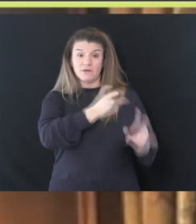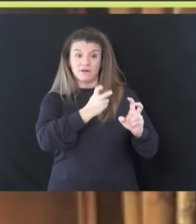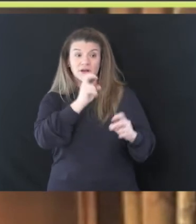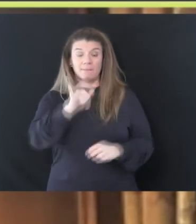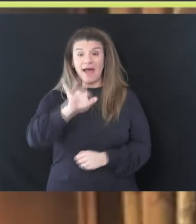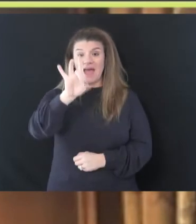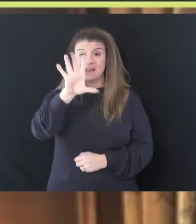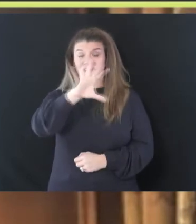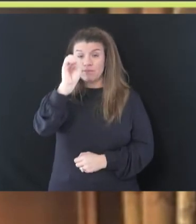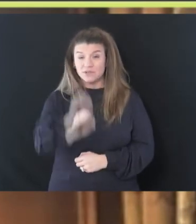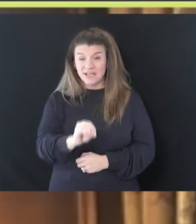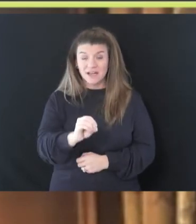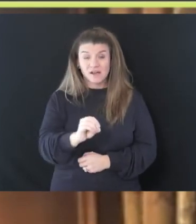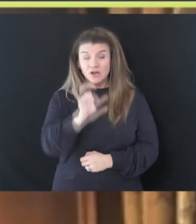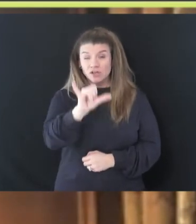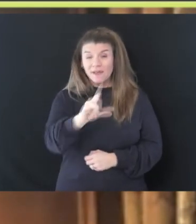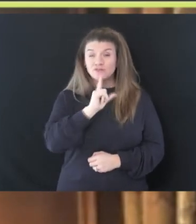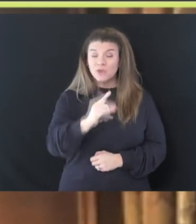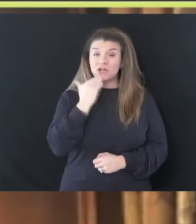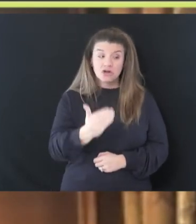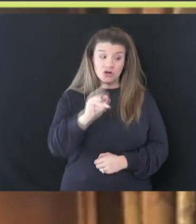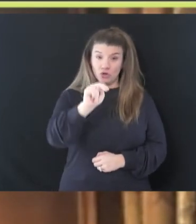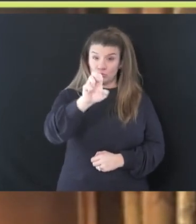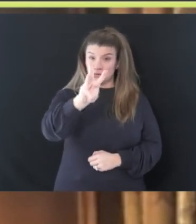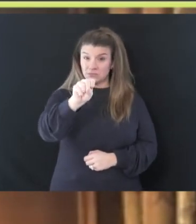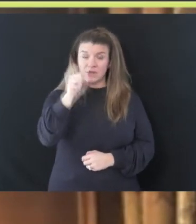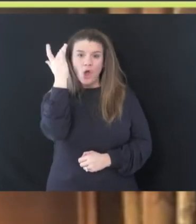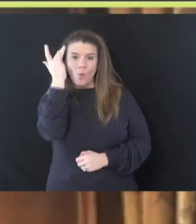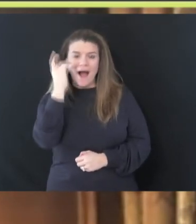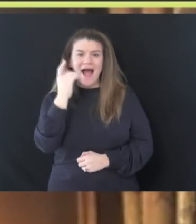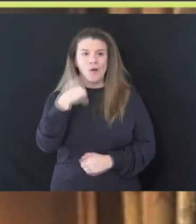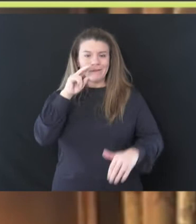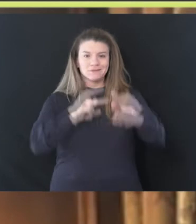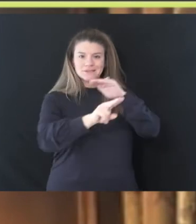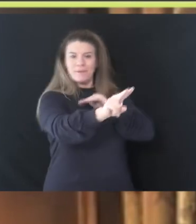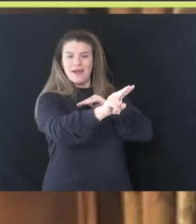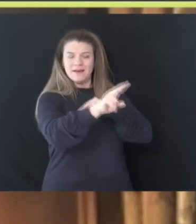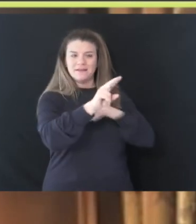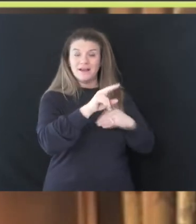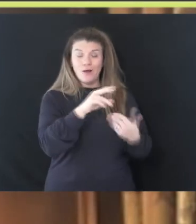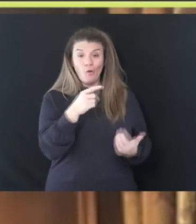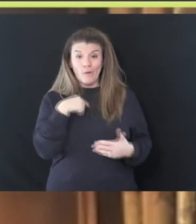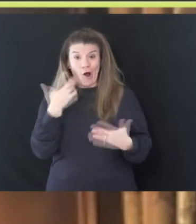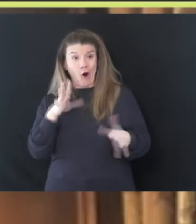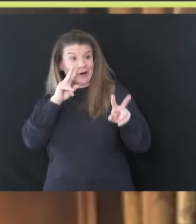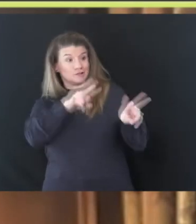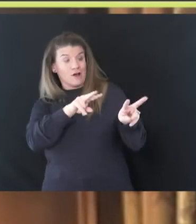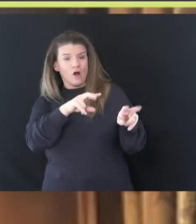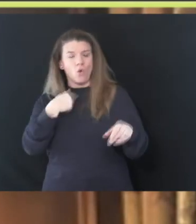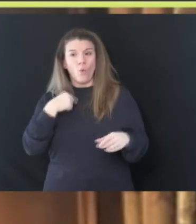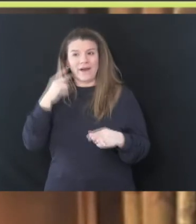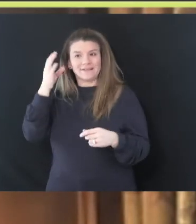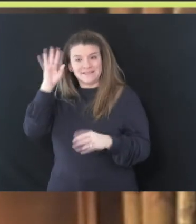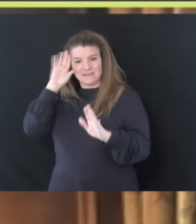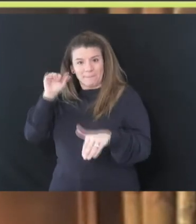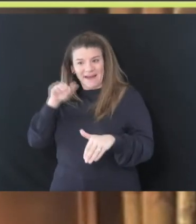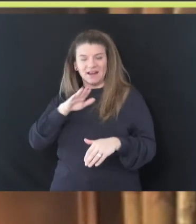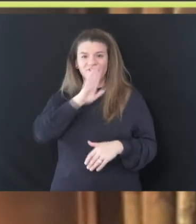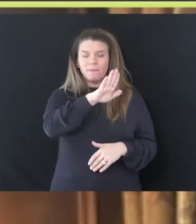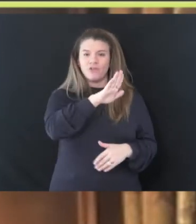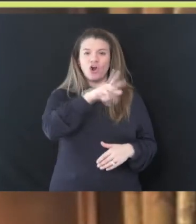85%. So that's actually really good news, because we anticipate, and that was the results as reported from their phase 3